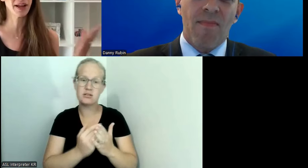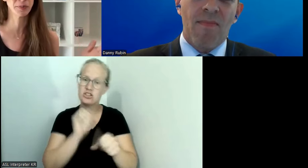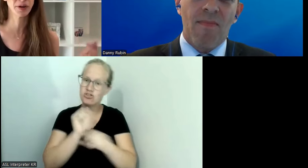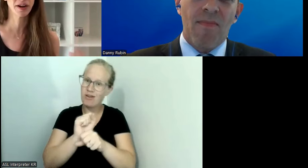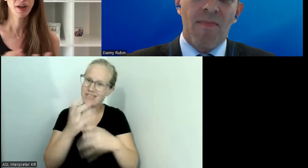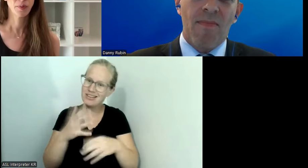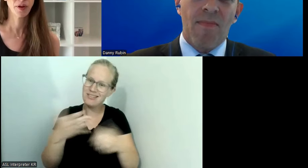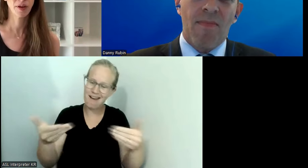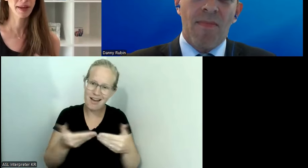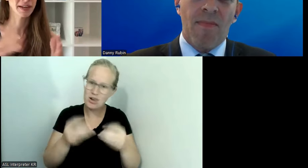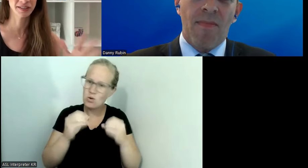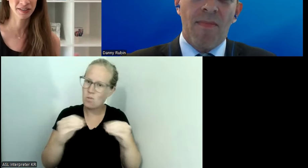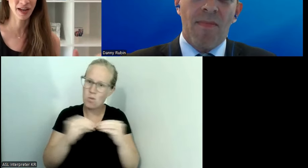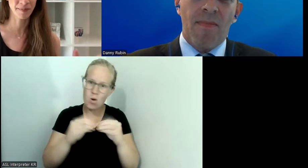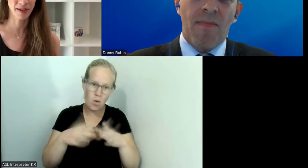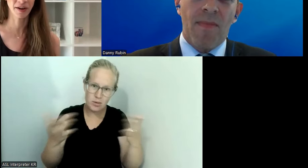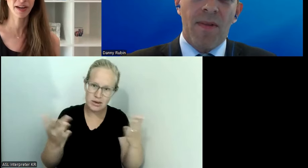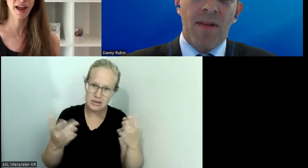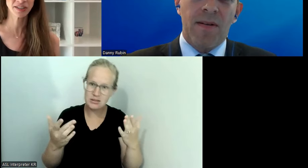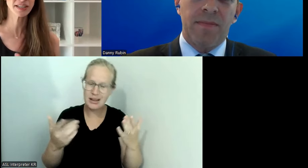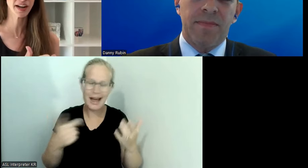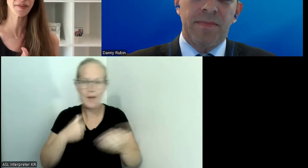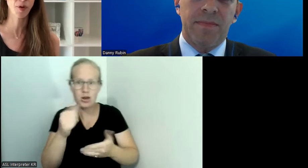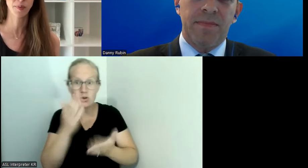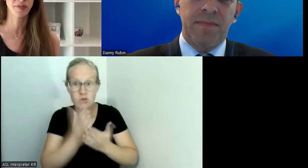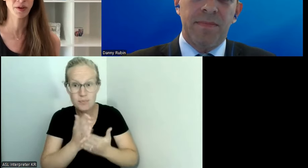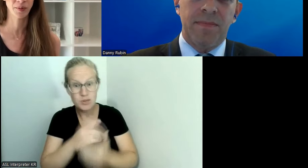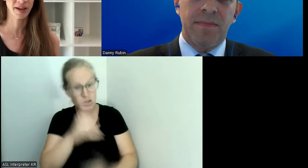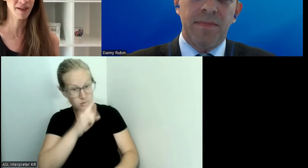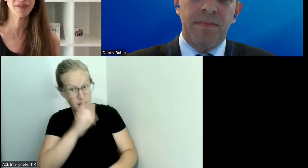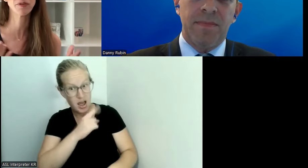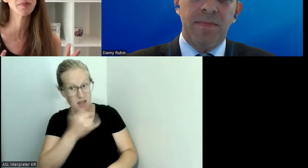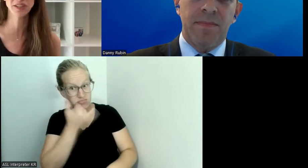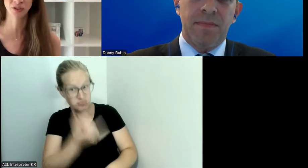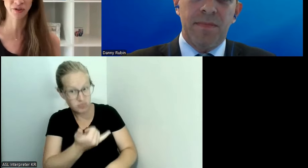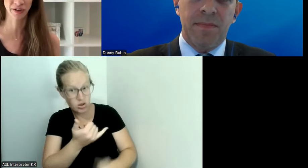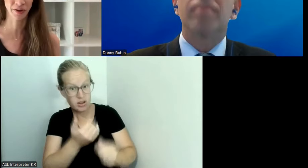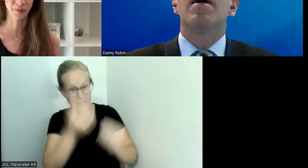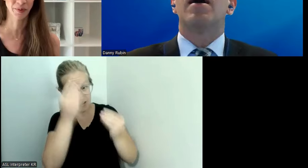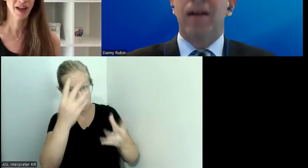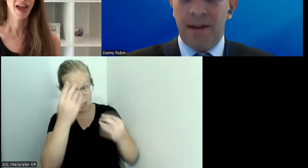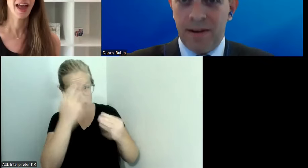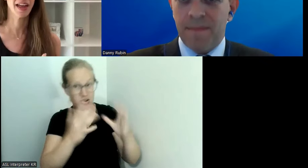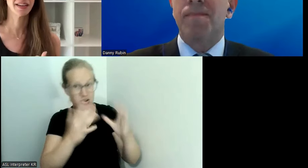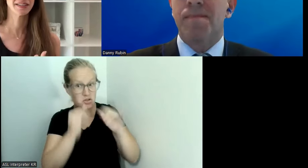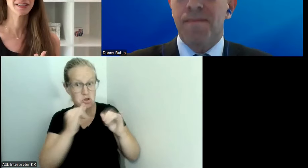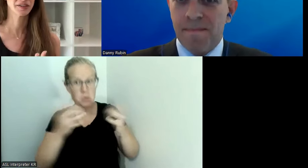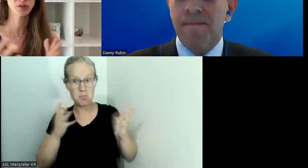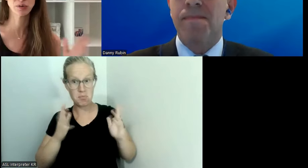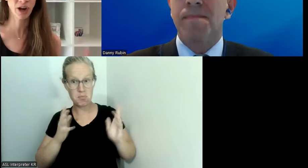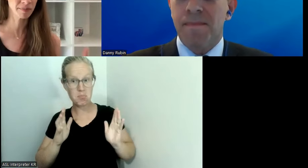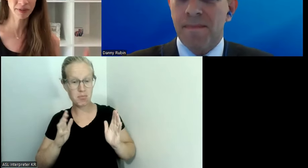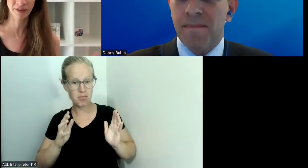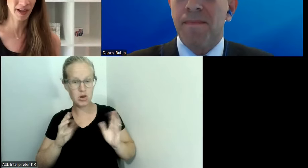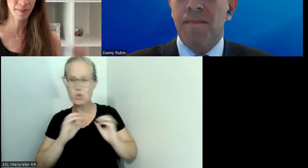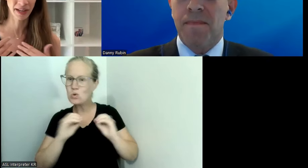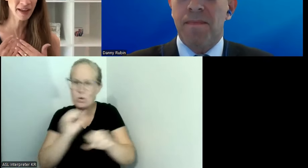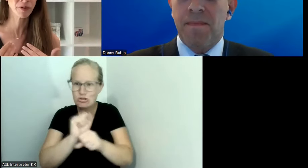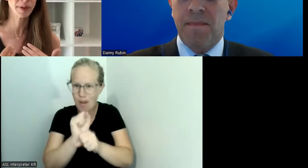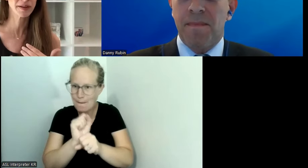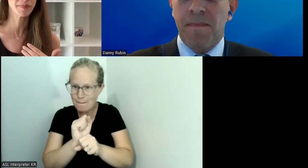filled. We don't have any more. Well, I'm not going to just stop there. Can I just get on the phone with you and have an informational interview? There's no job